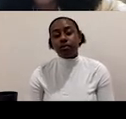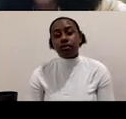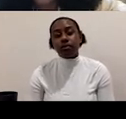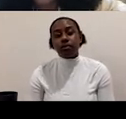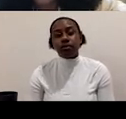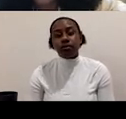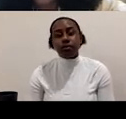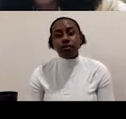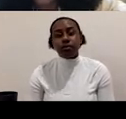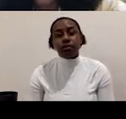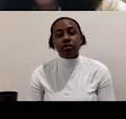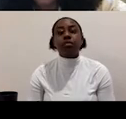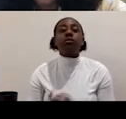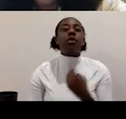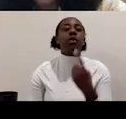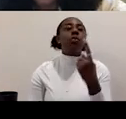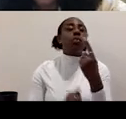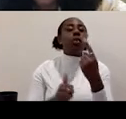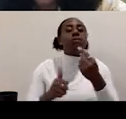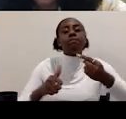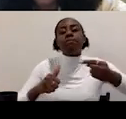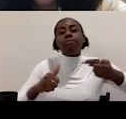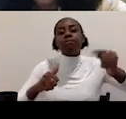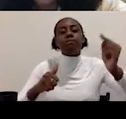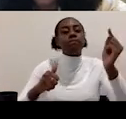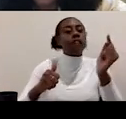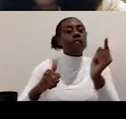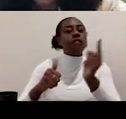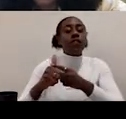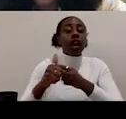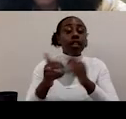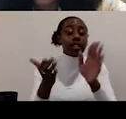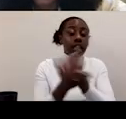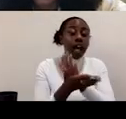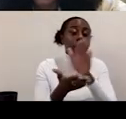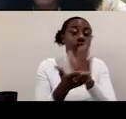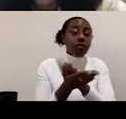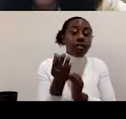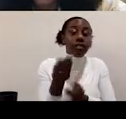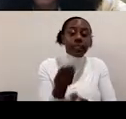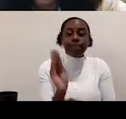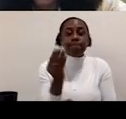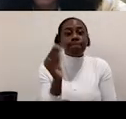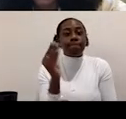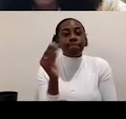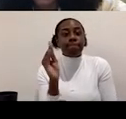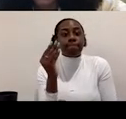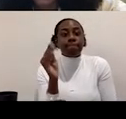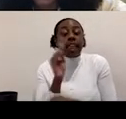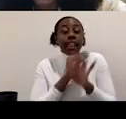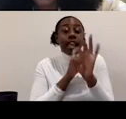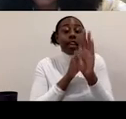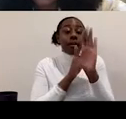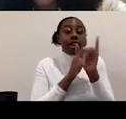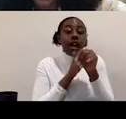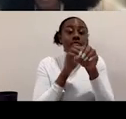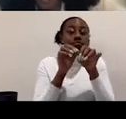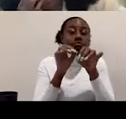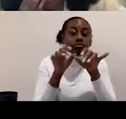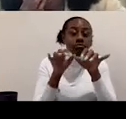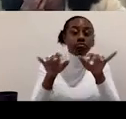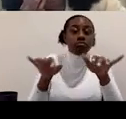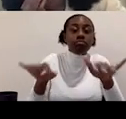One of the first documents that the FBI issued, that J. Edgar